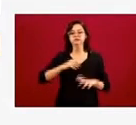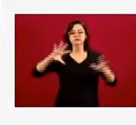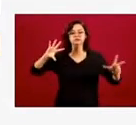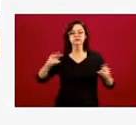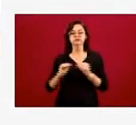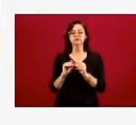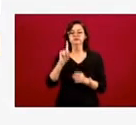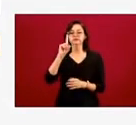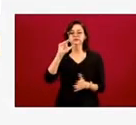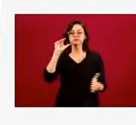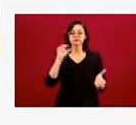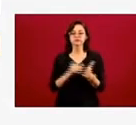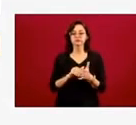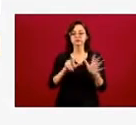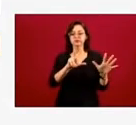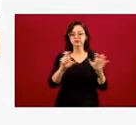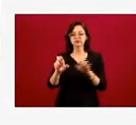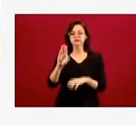accumulated, unfortunately,